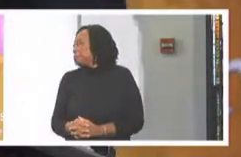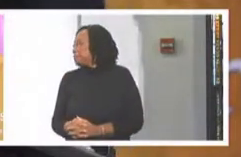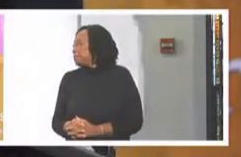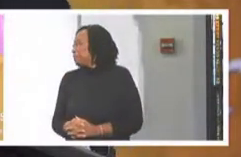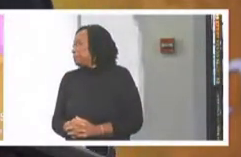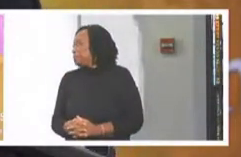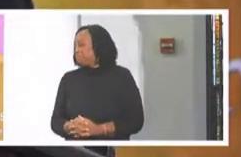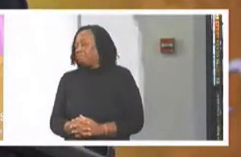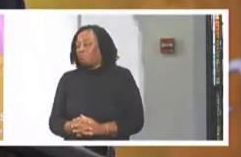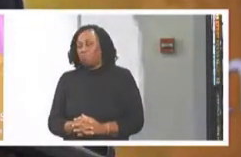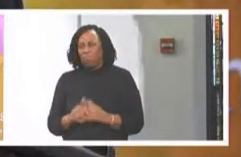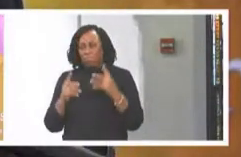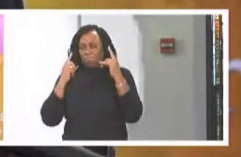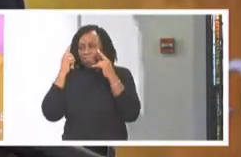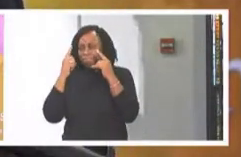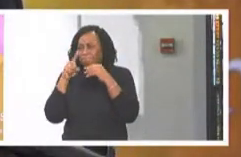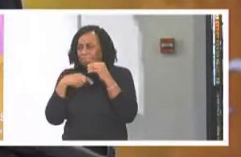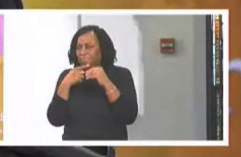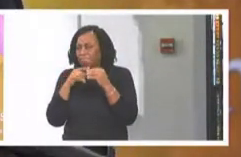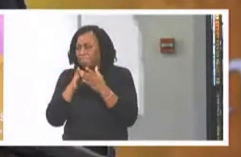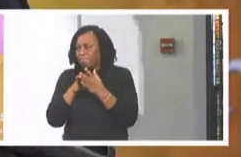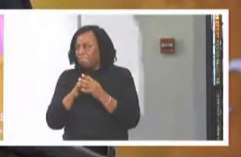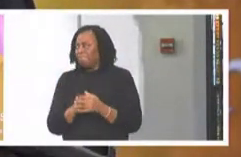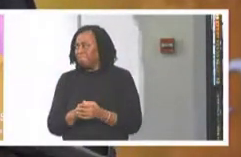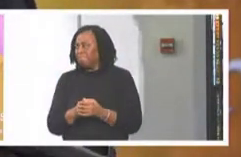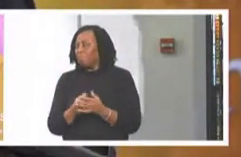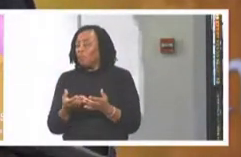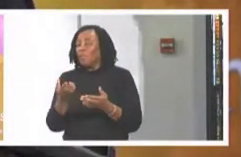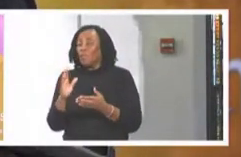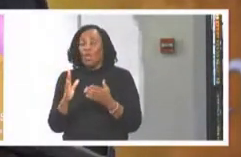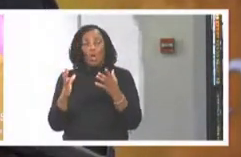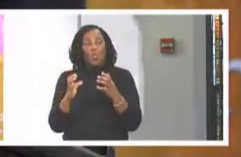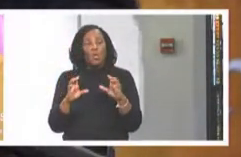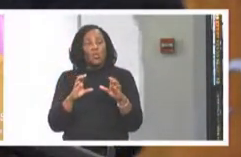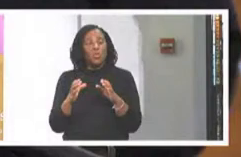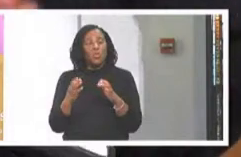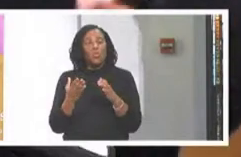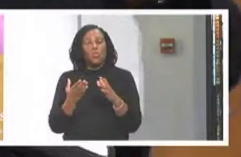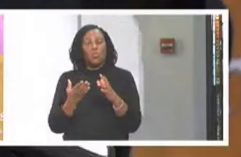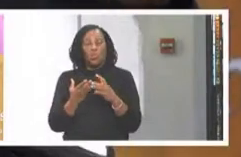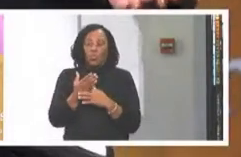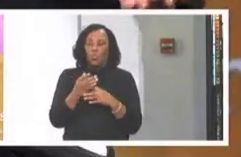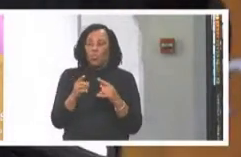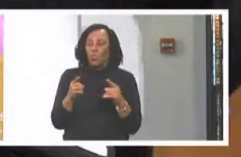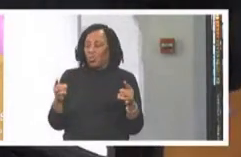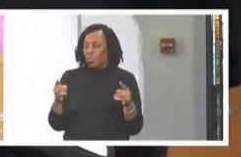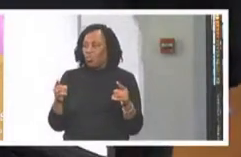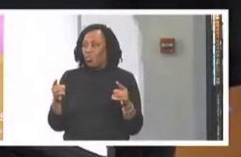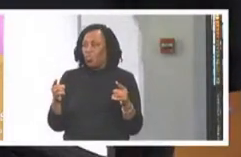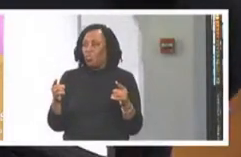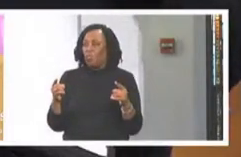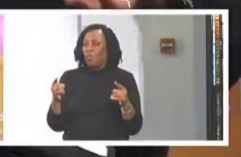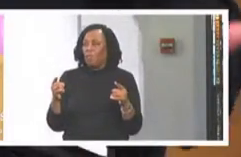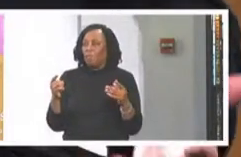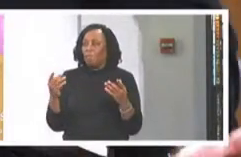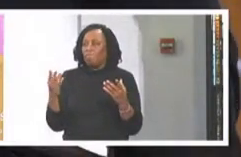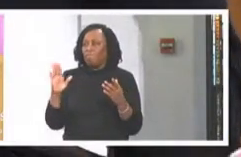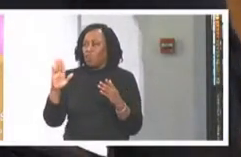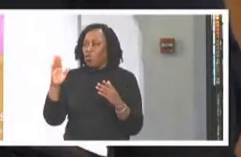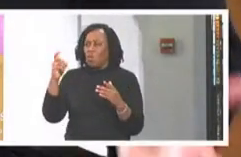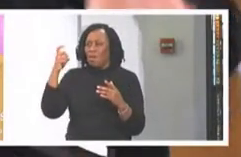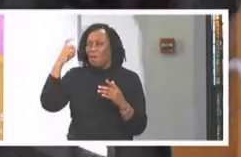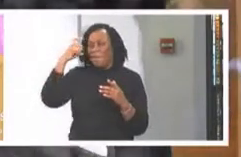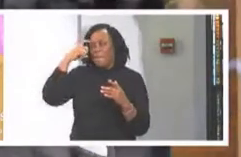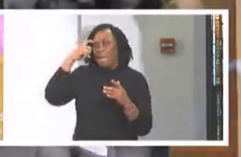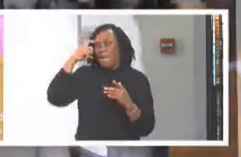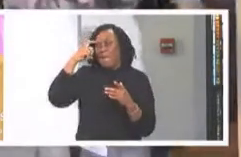Think about those things. God wants to do those things through you. Get your mind elevated from down